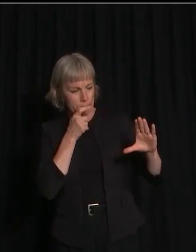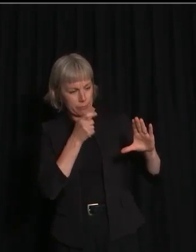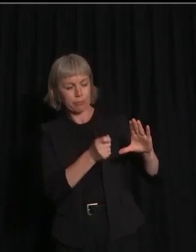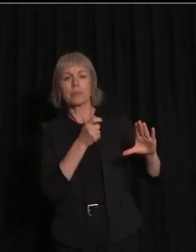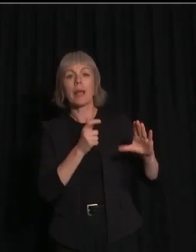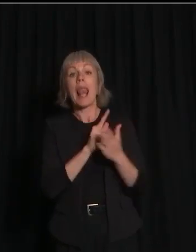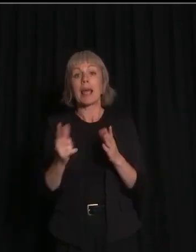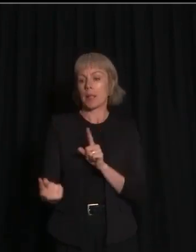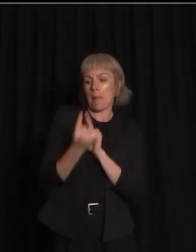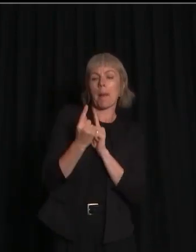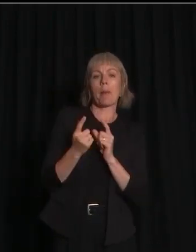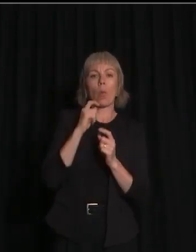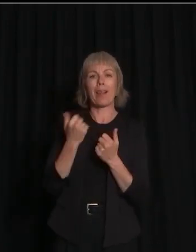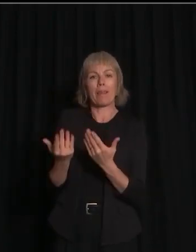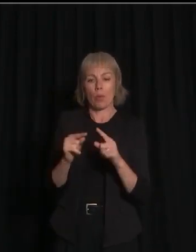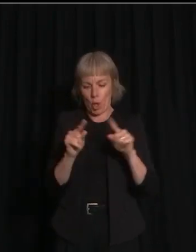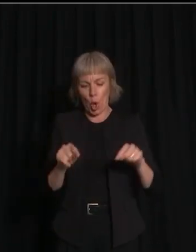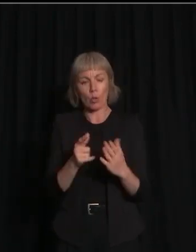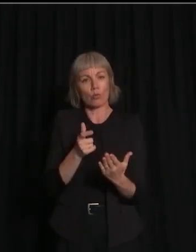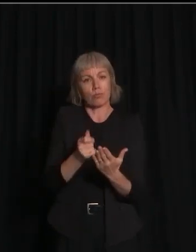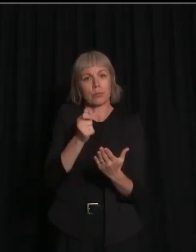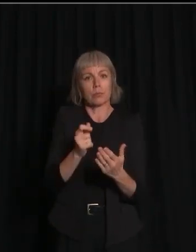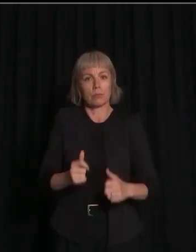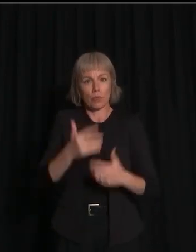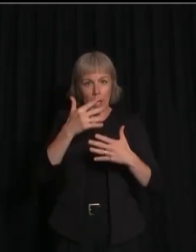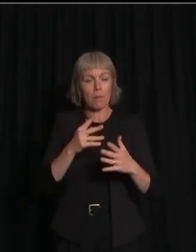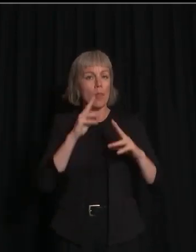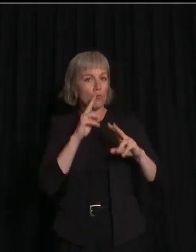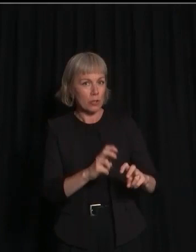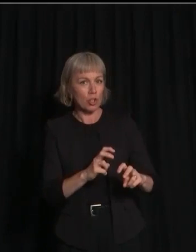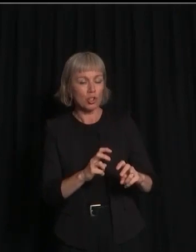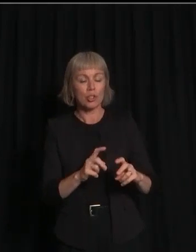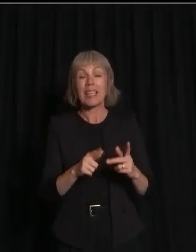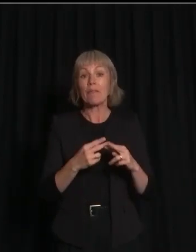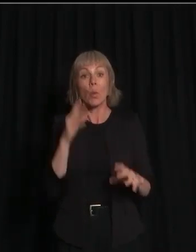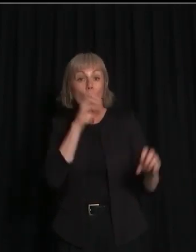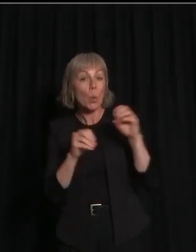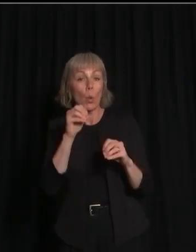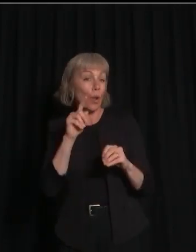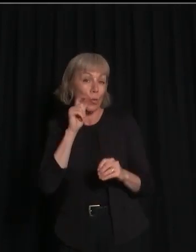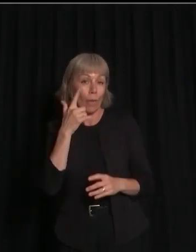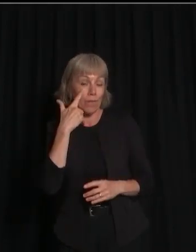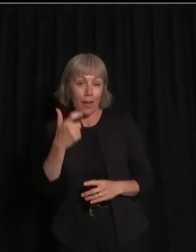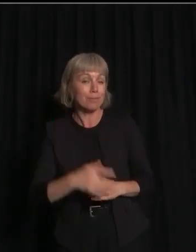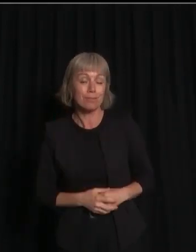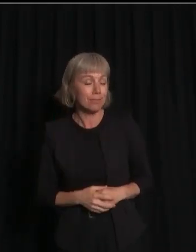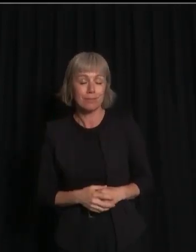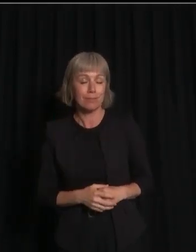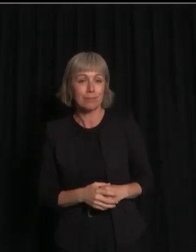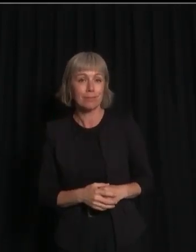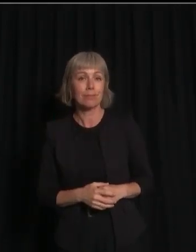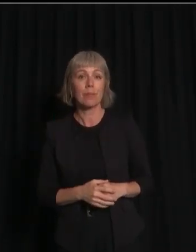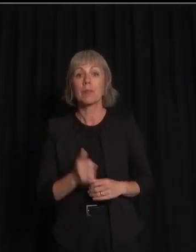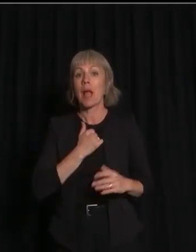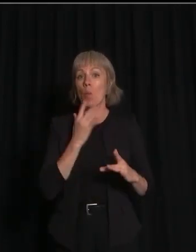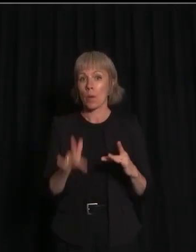to find me after, or you can visit our website. It doesn't really come up if you Google it, but our